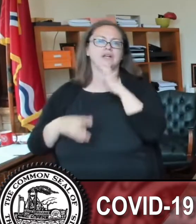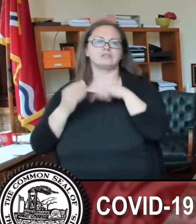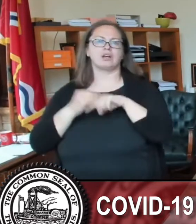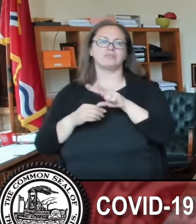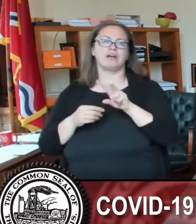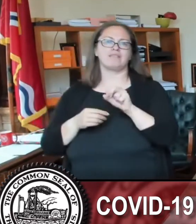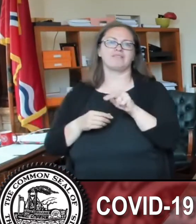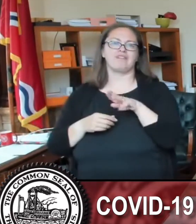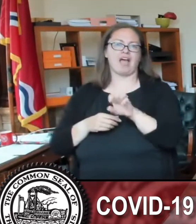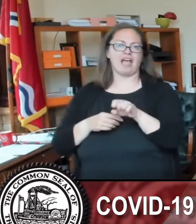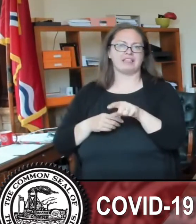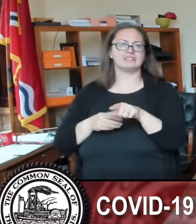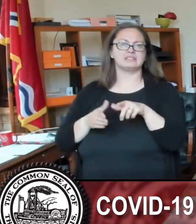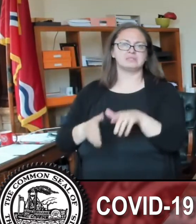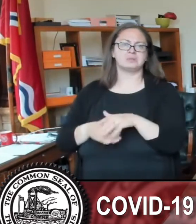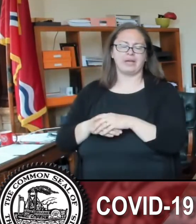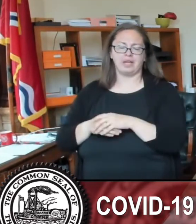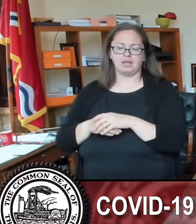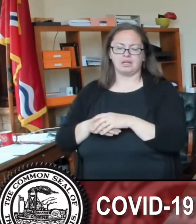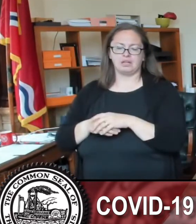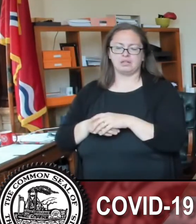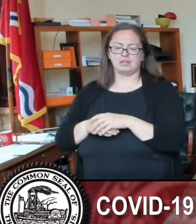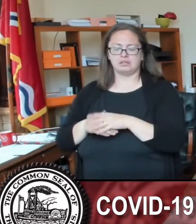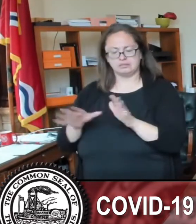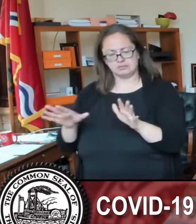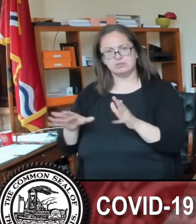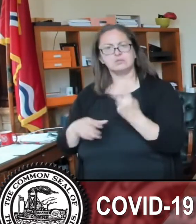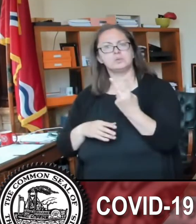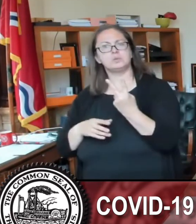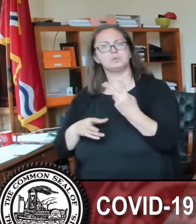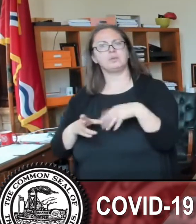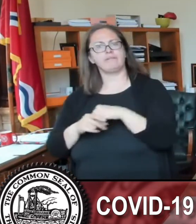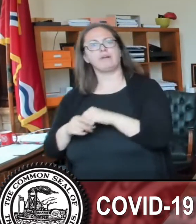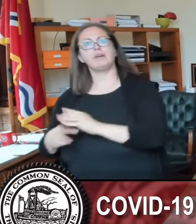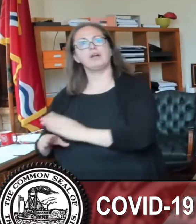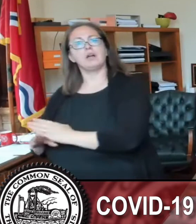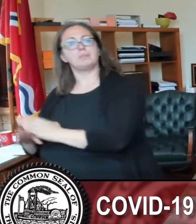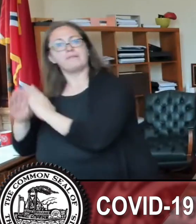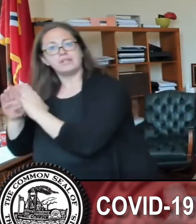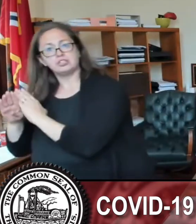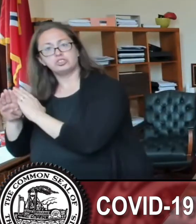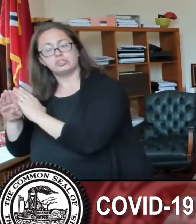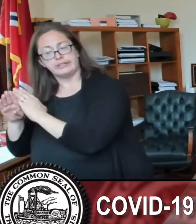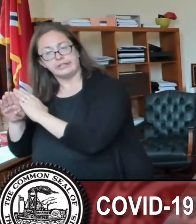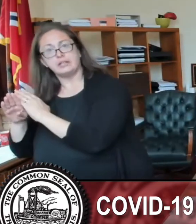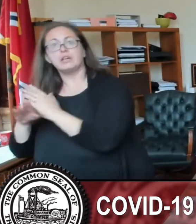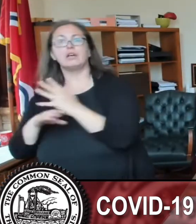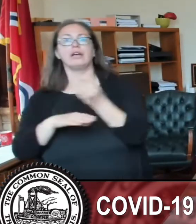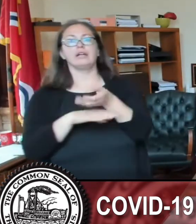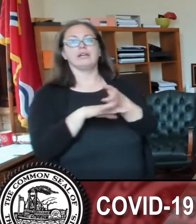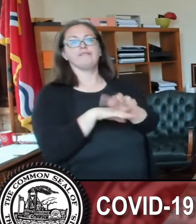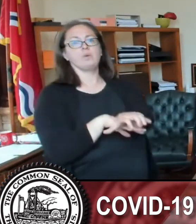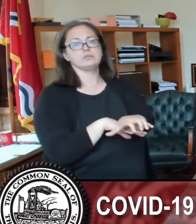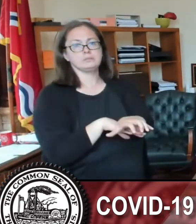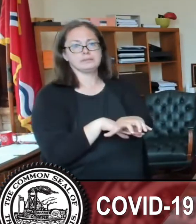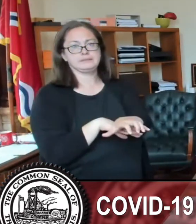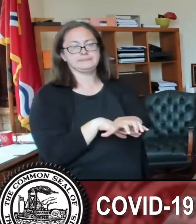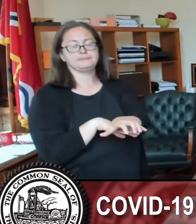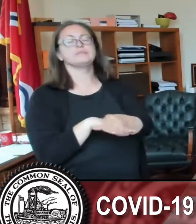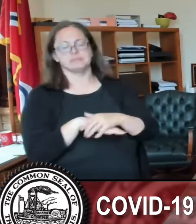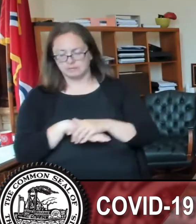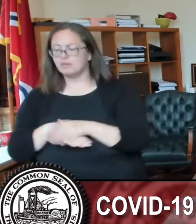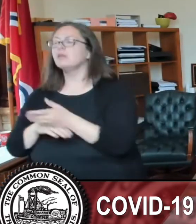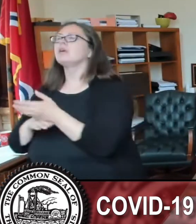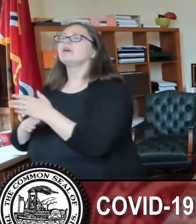in this way. There's 2 parts to this. There's prevention and there's enforcement. So